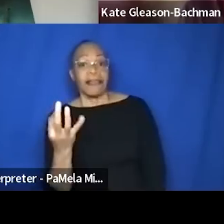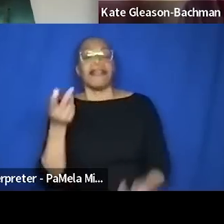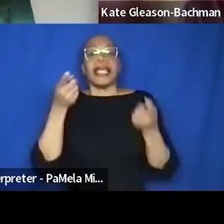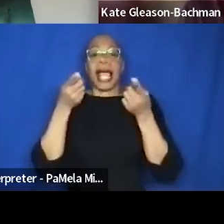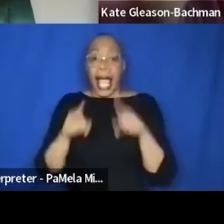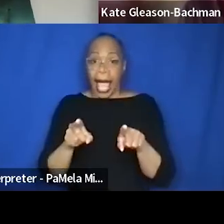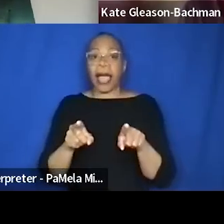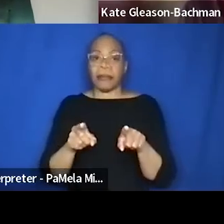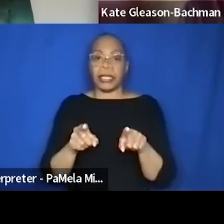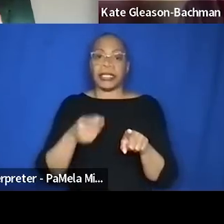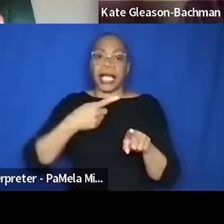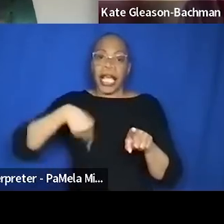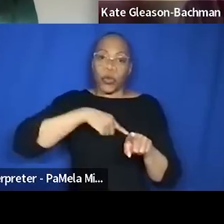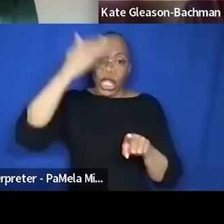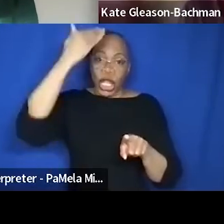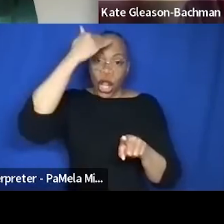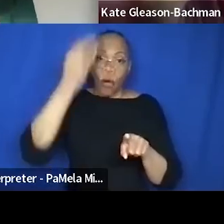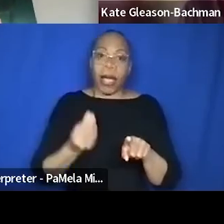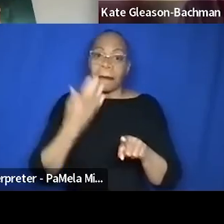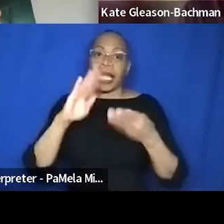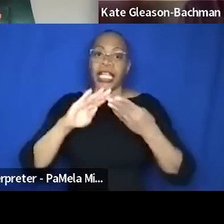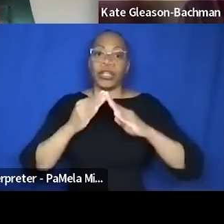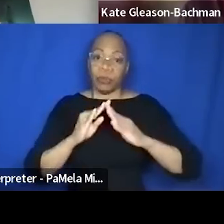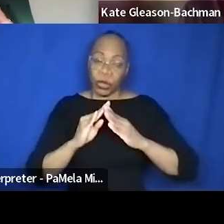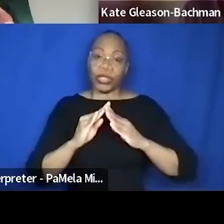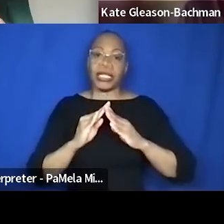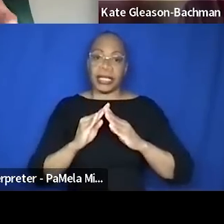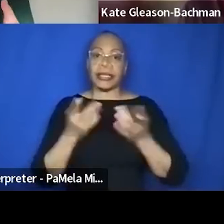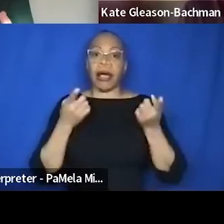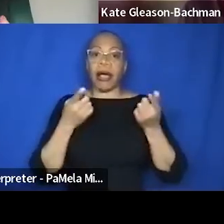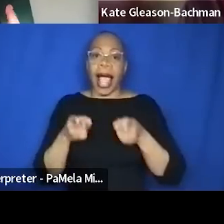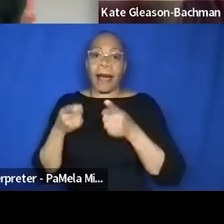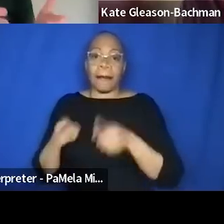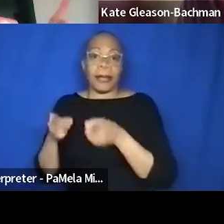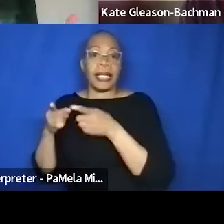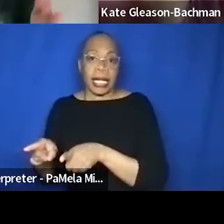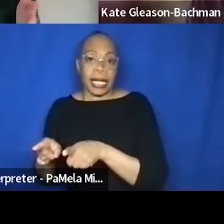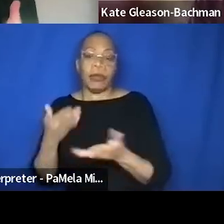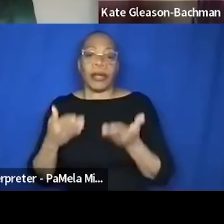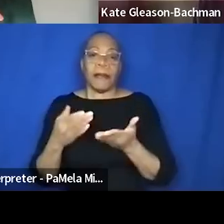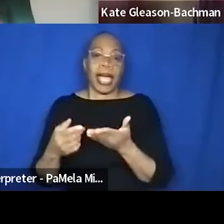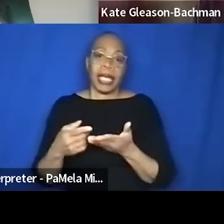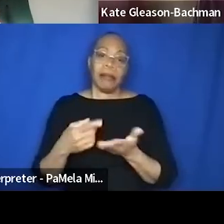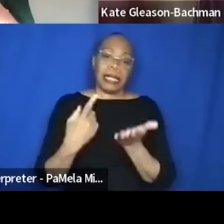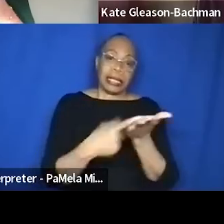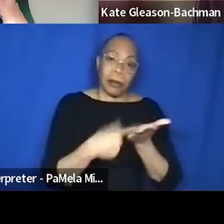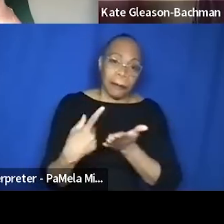which we know in many communities they are happening, we could probably debate if they have